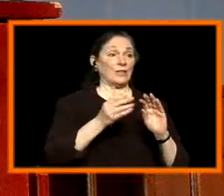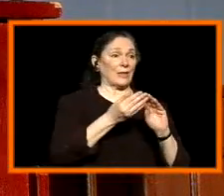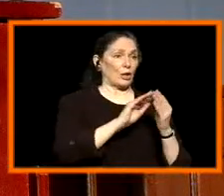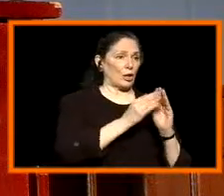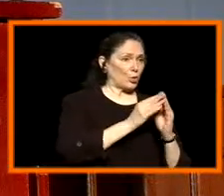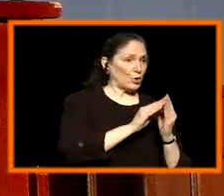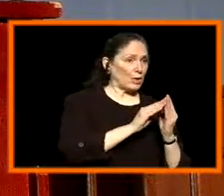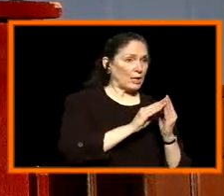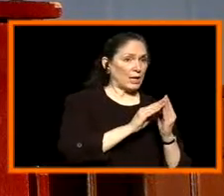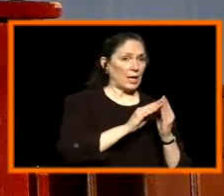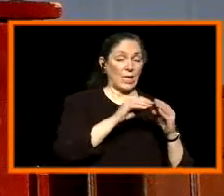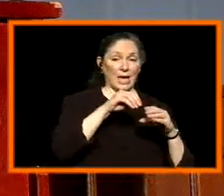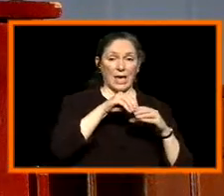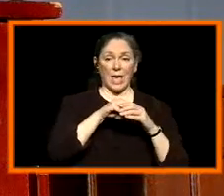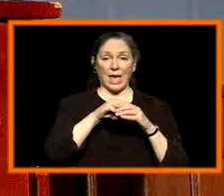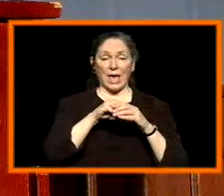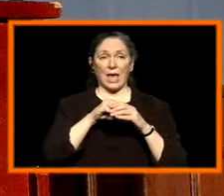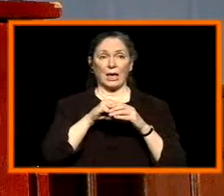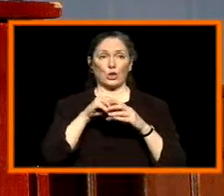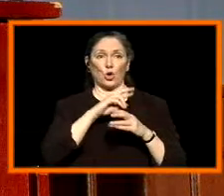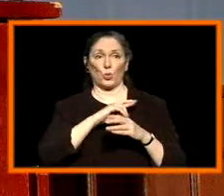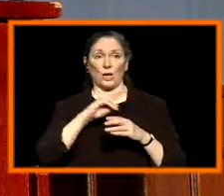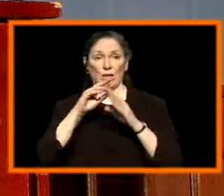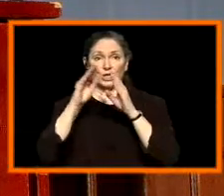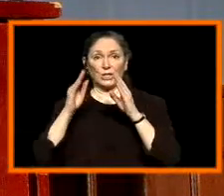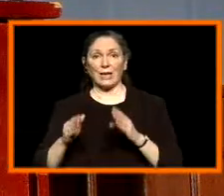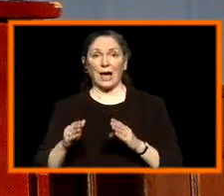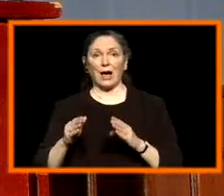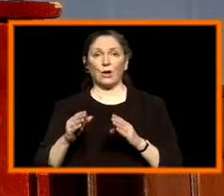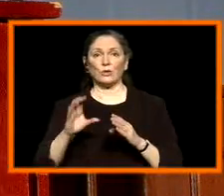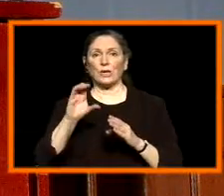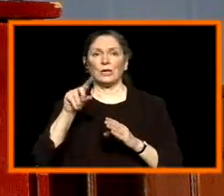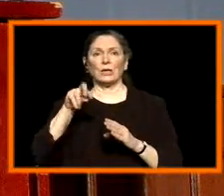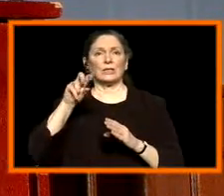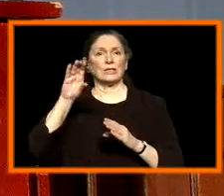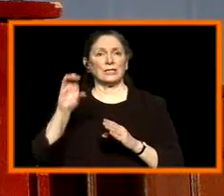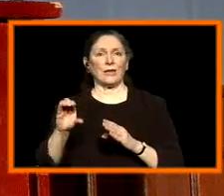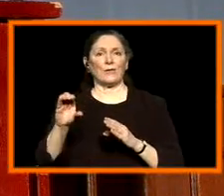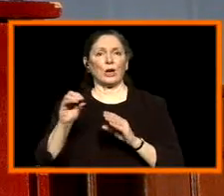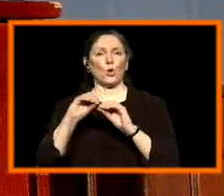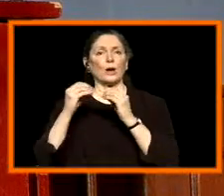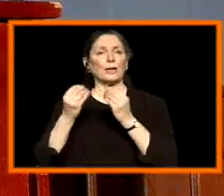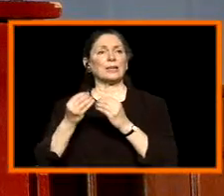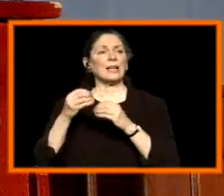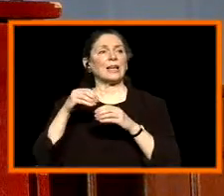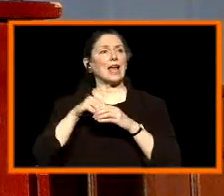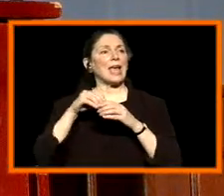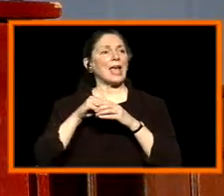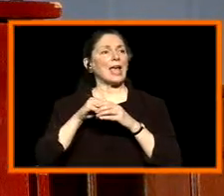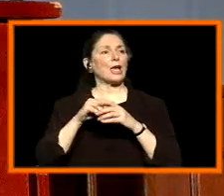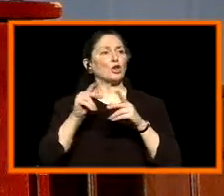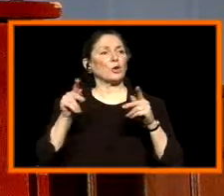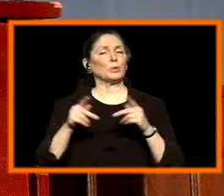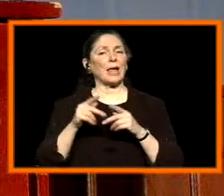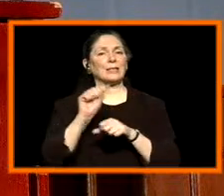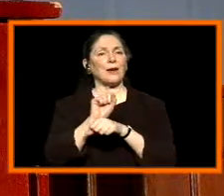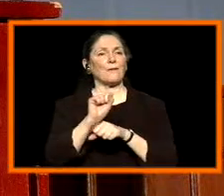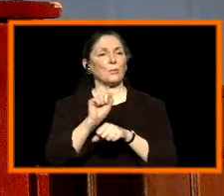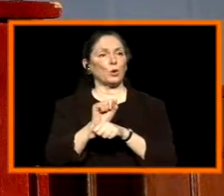community, within your house of worship, your civic organization, and in your place of